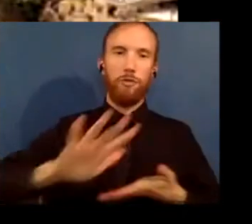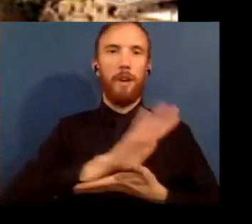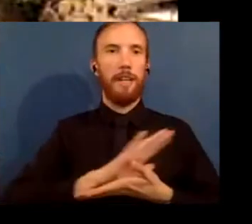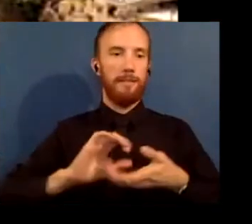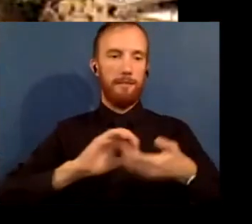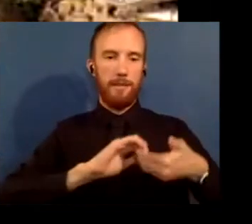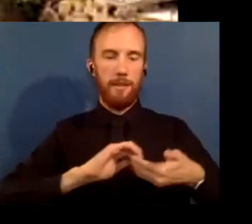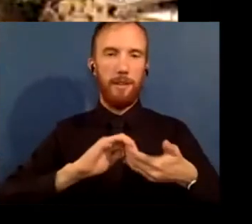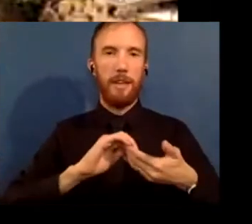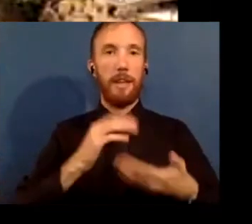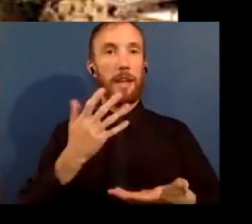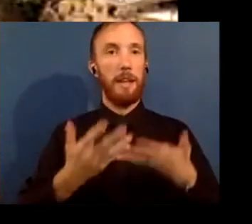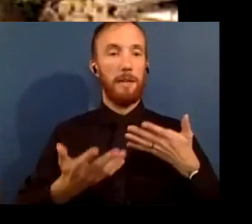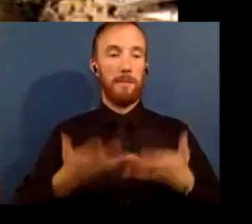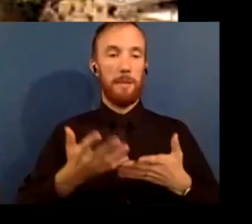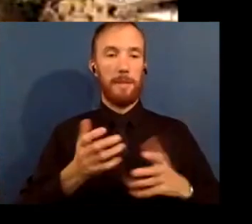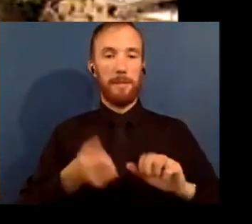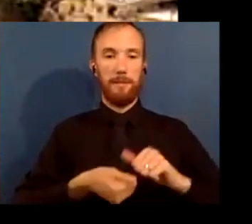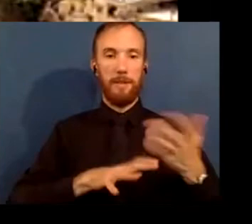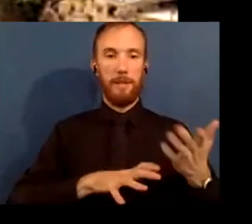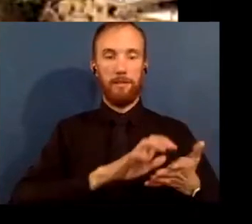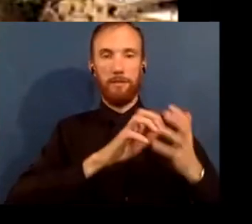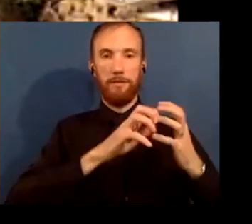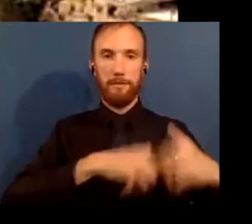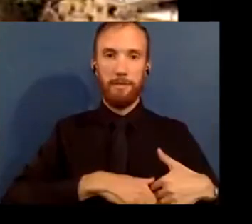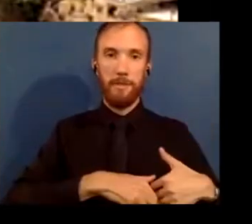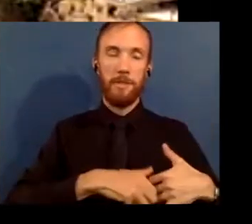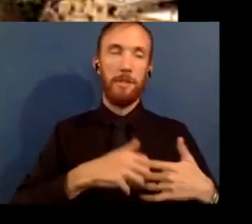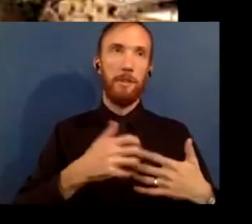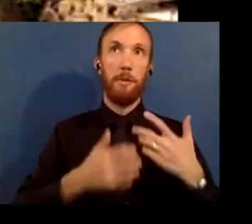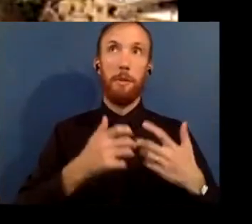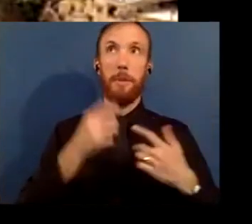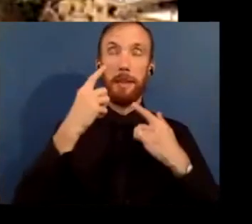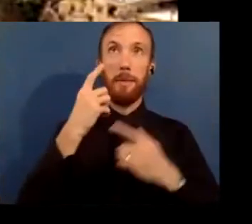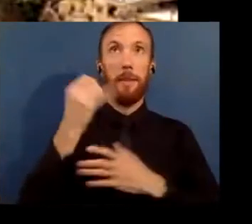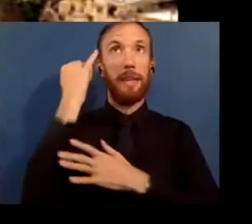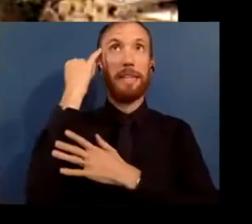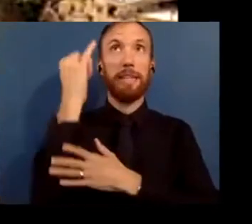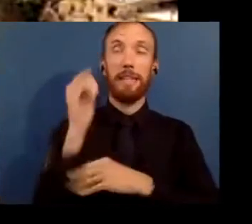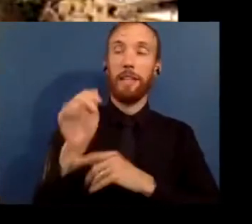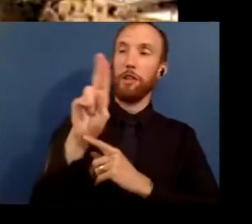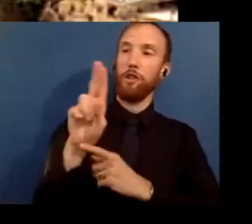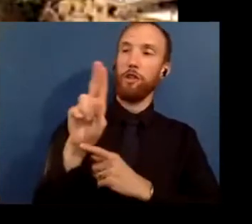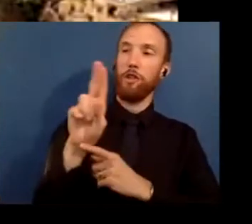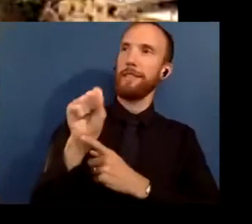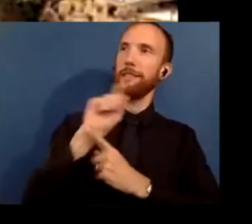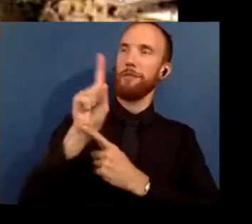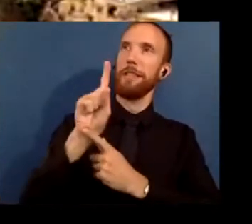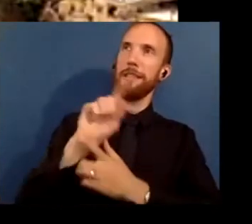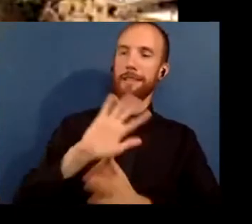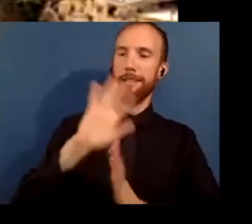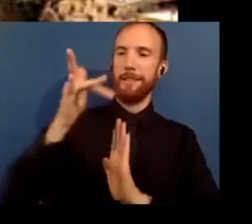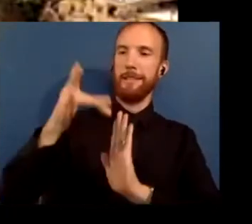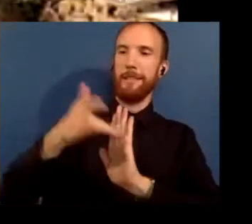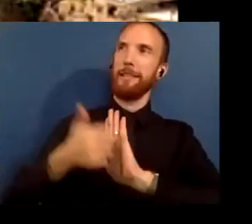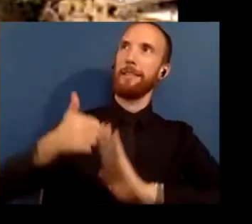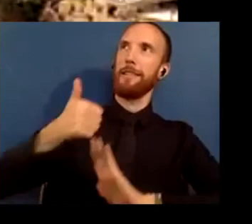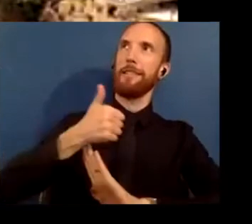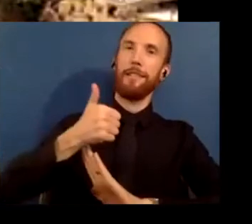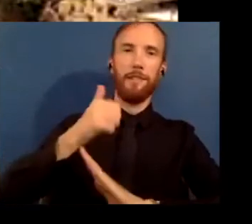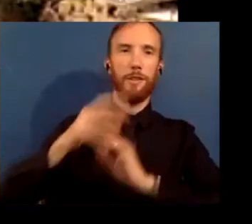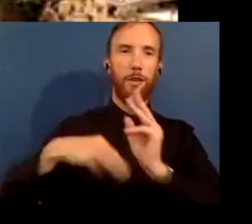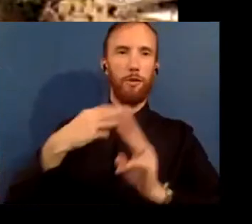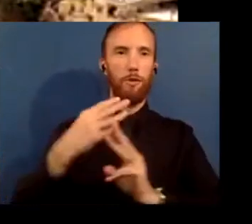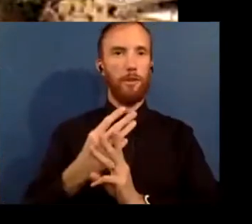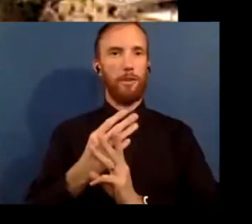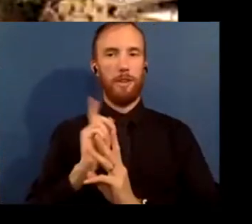not even, but really importantly, dismantling the idea that the US is the center of the world and of our activism